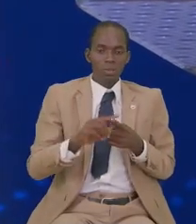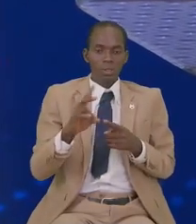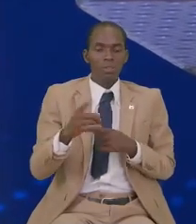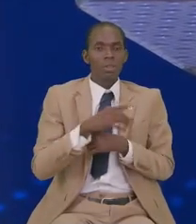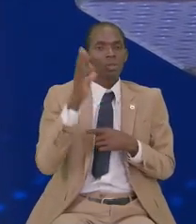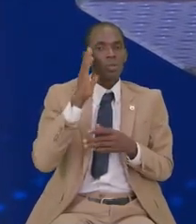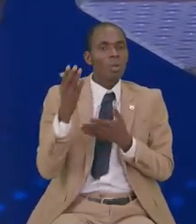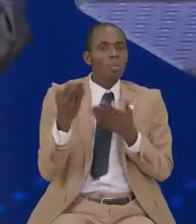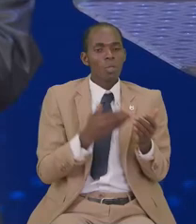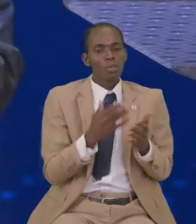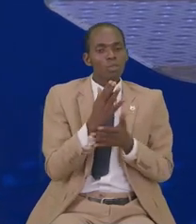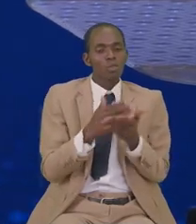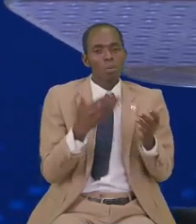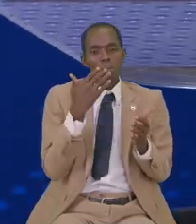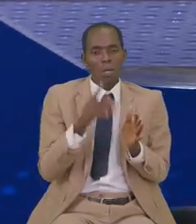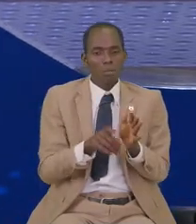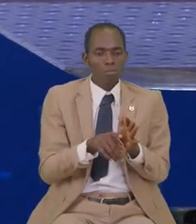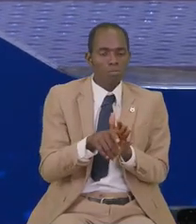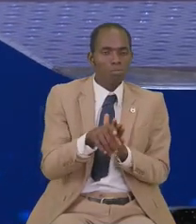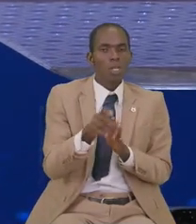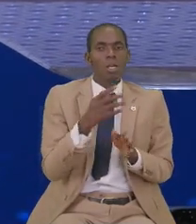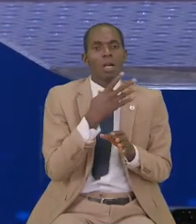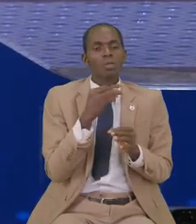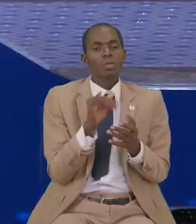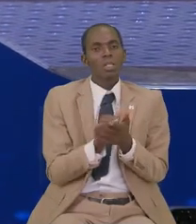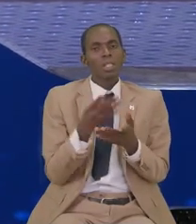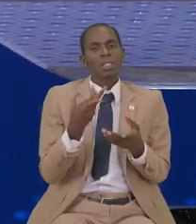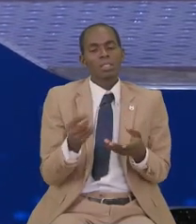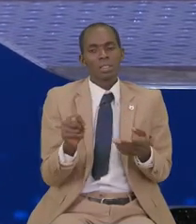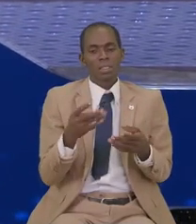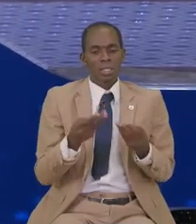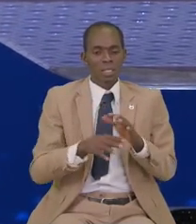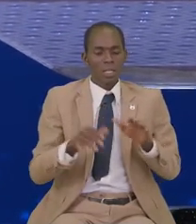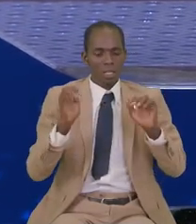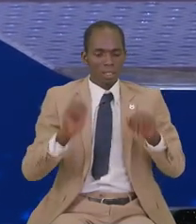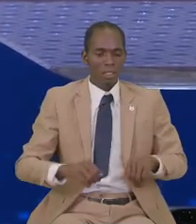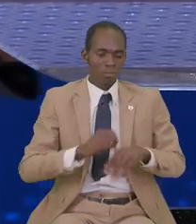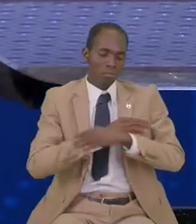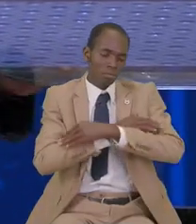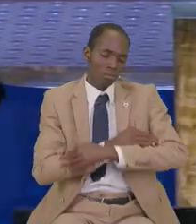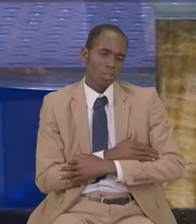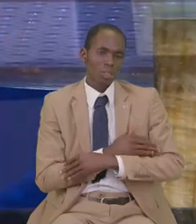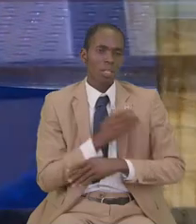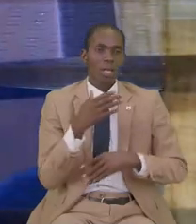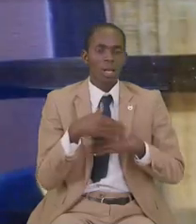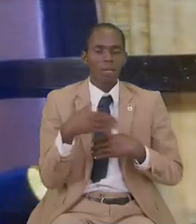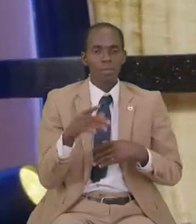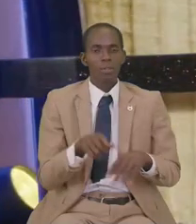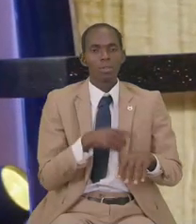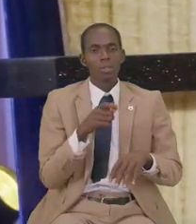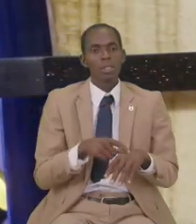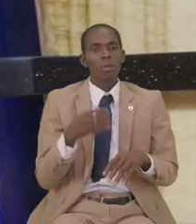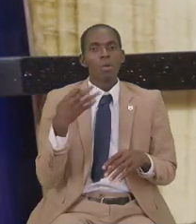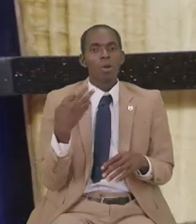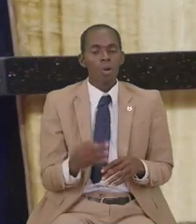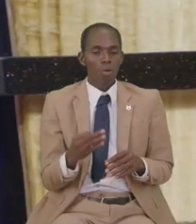also for the land, that the land will rest 1 year after 6 years of cultivation. They did not.